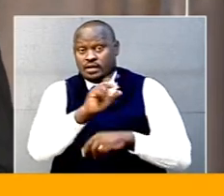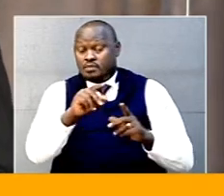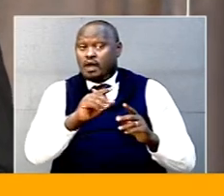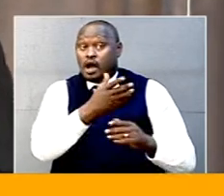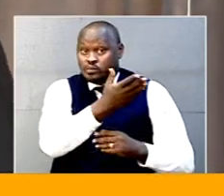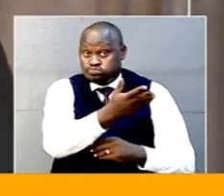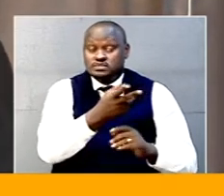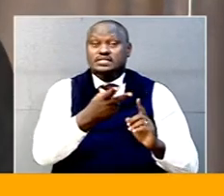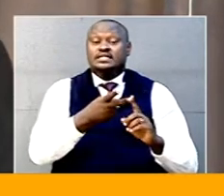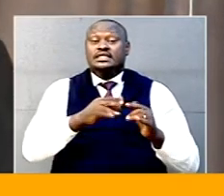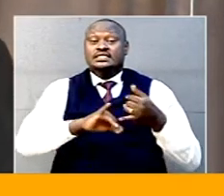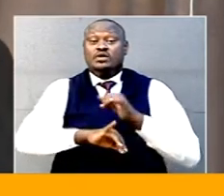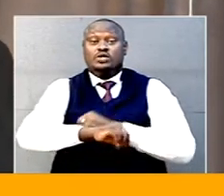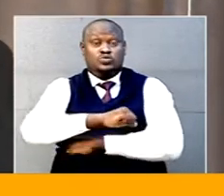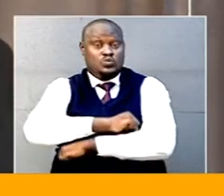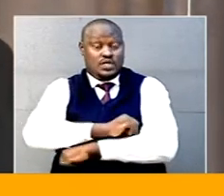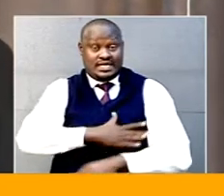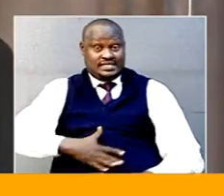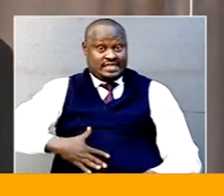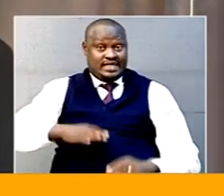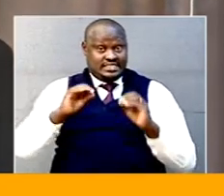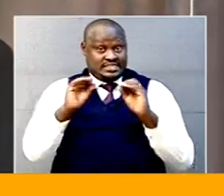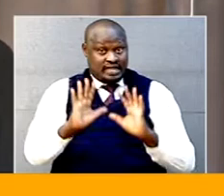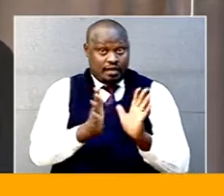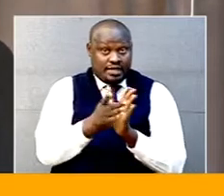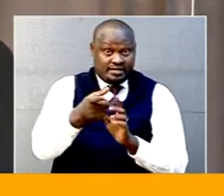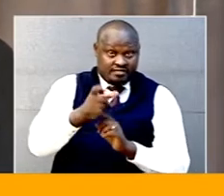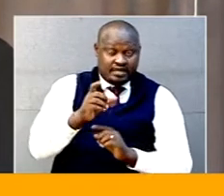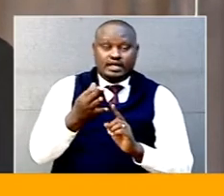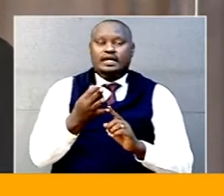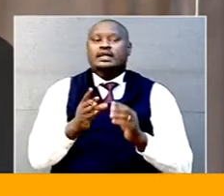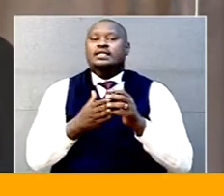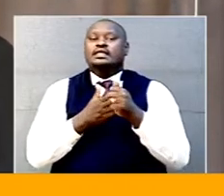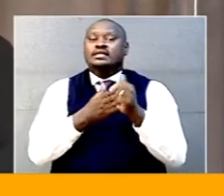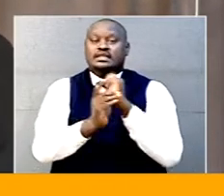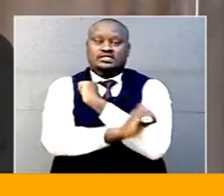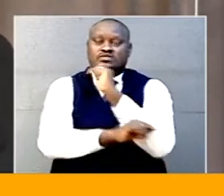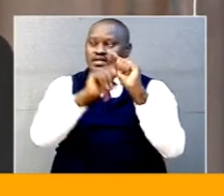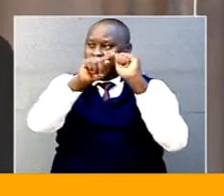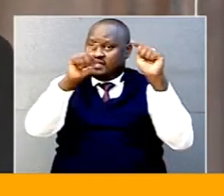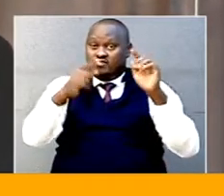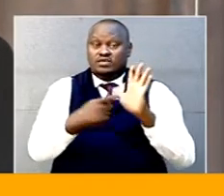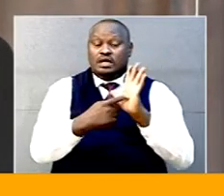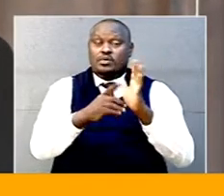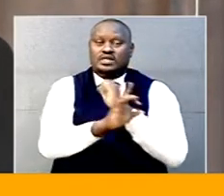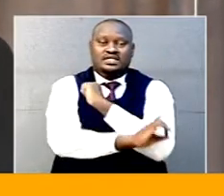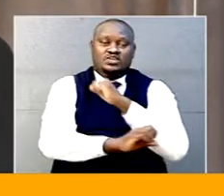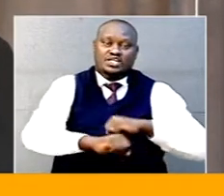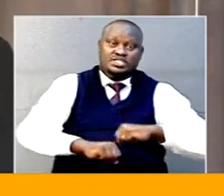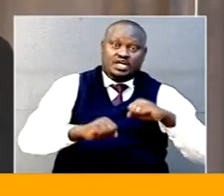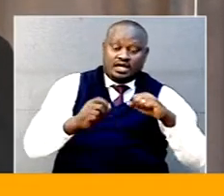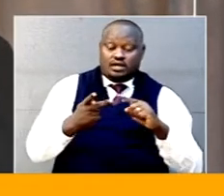secondary school science teachers, local government leaders, that is to say district chairmen,